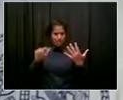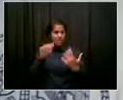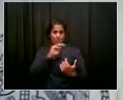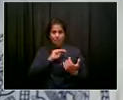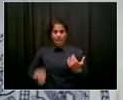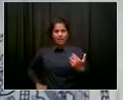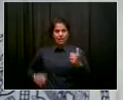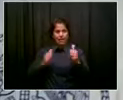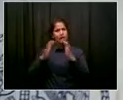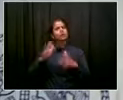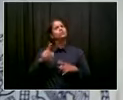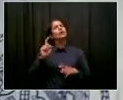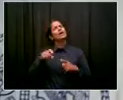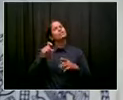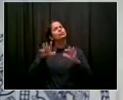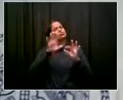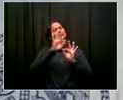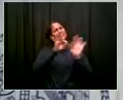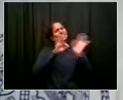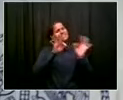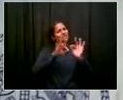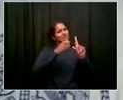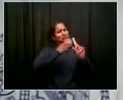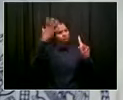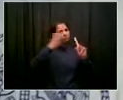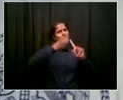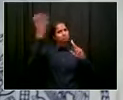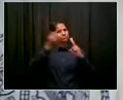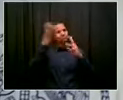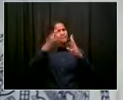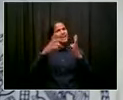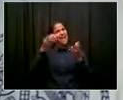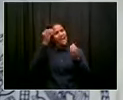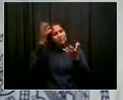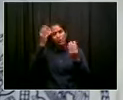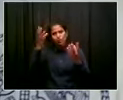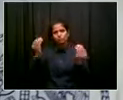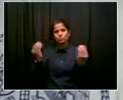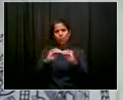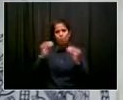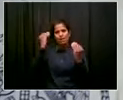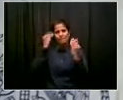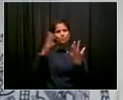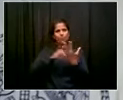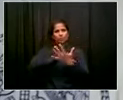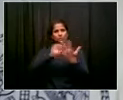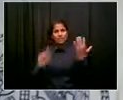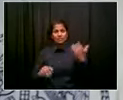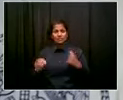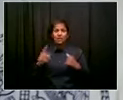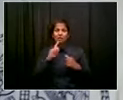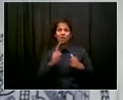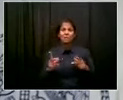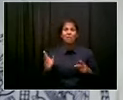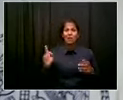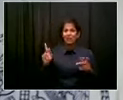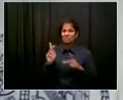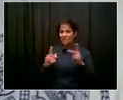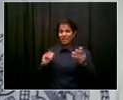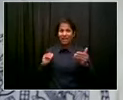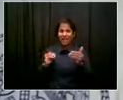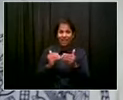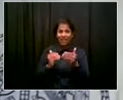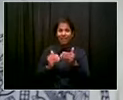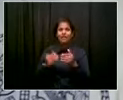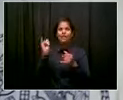so i honestly believe a lot of people are going to decide in the last day or two uh and we got to shed as much